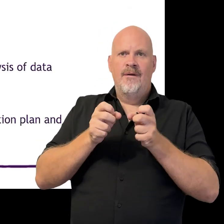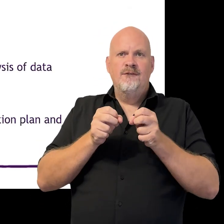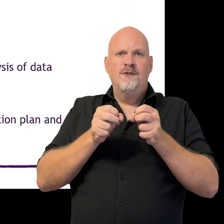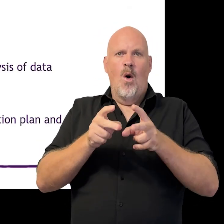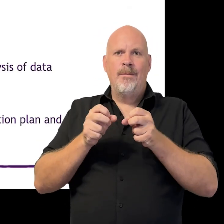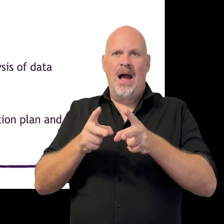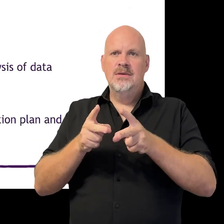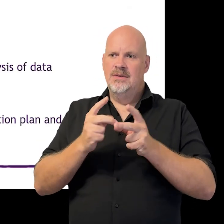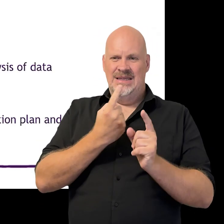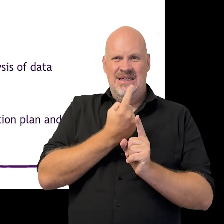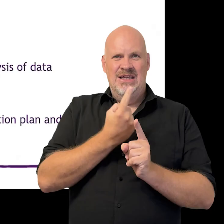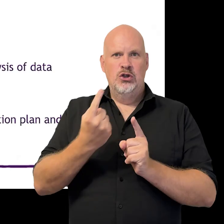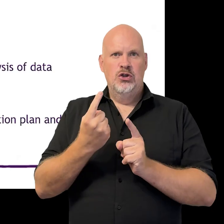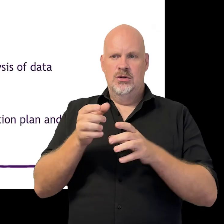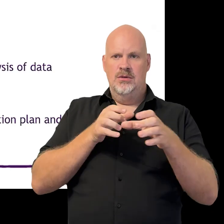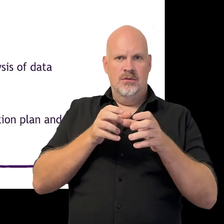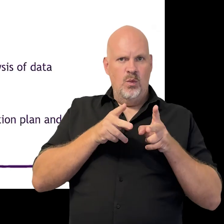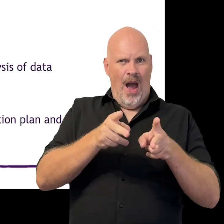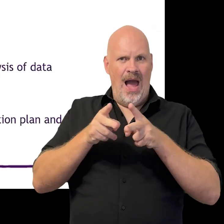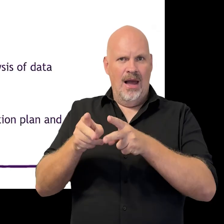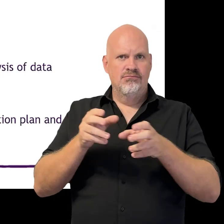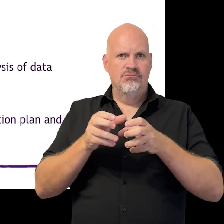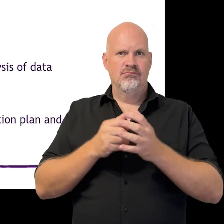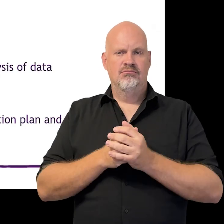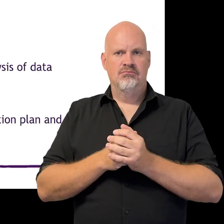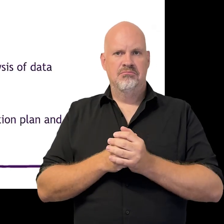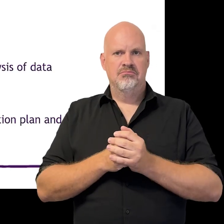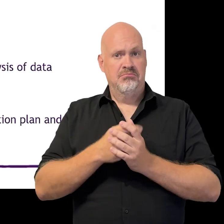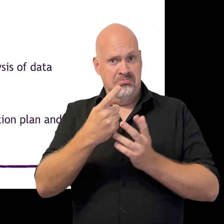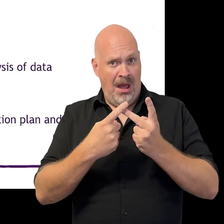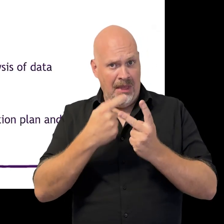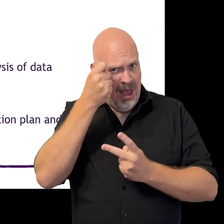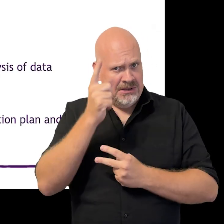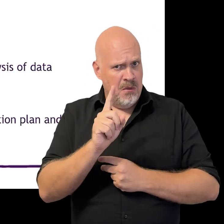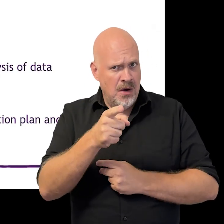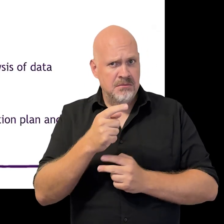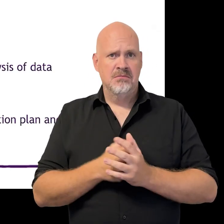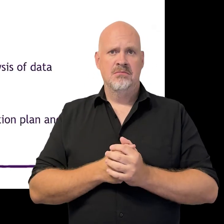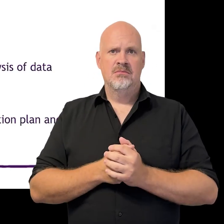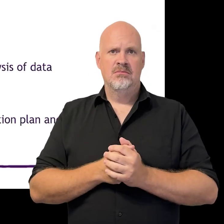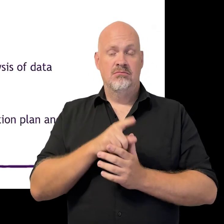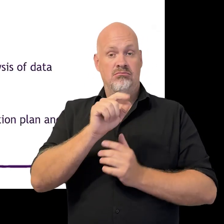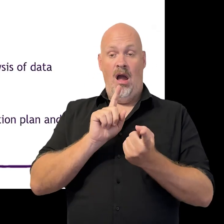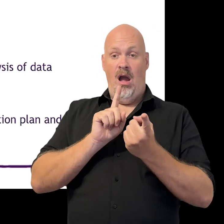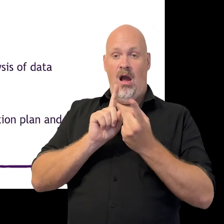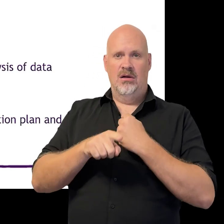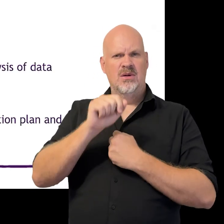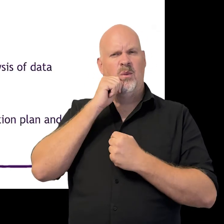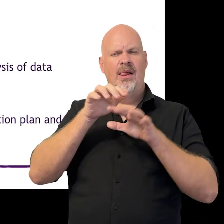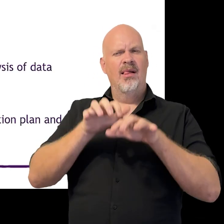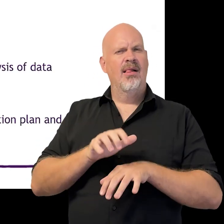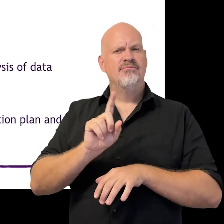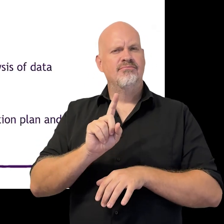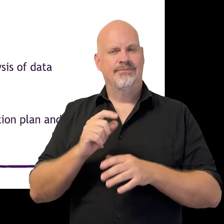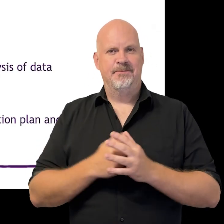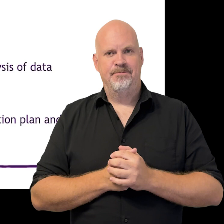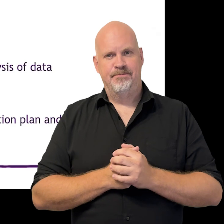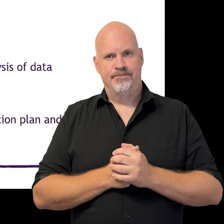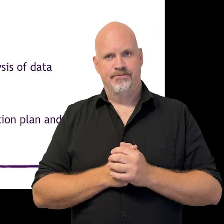when you actually come to structure what is this business report, the following headings are